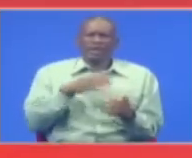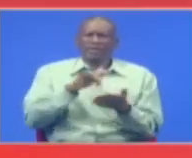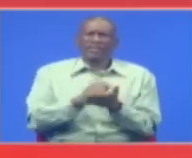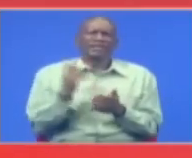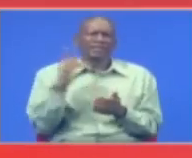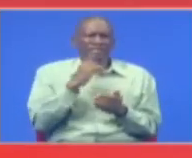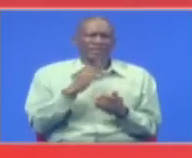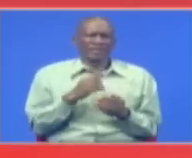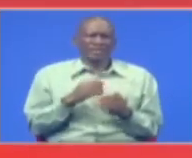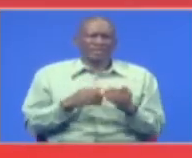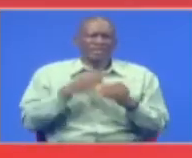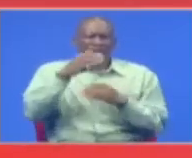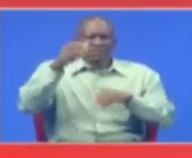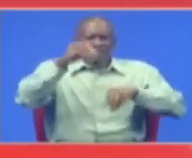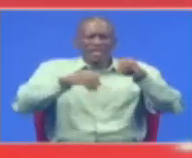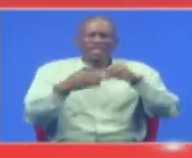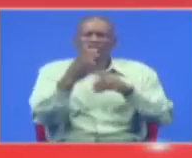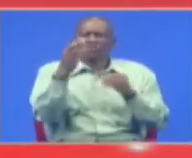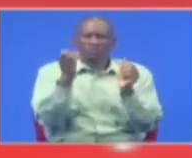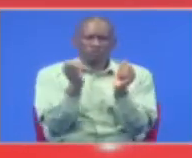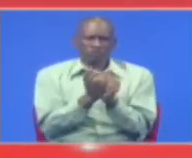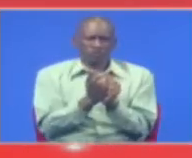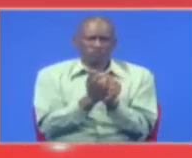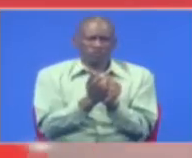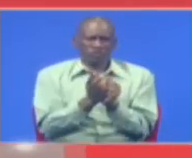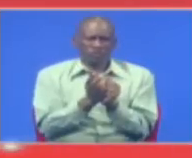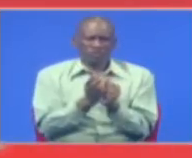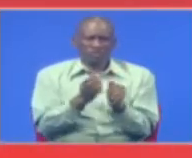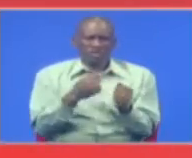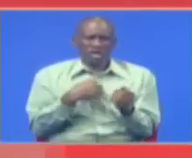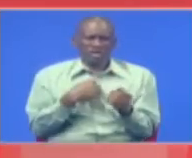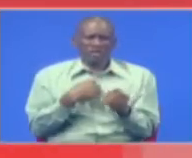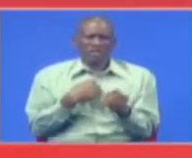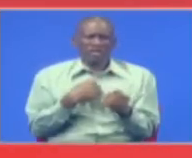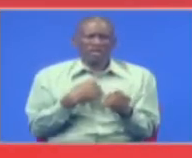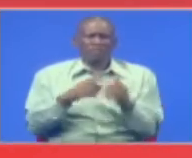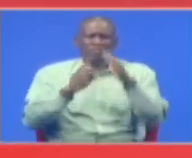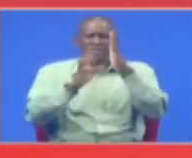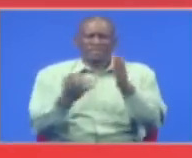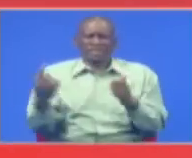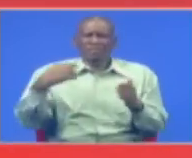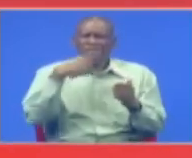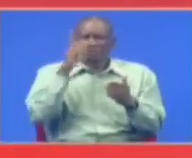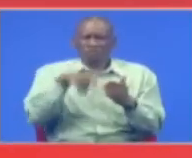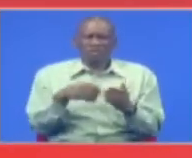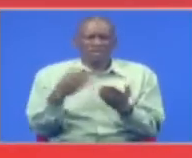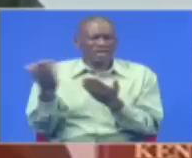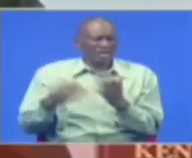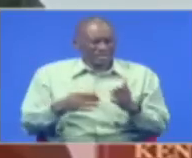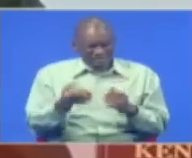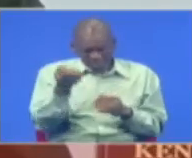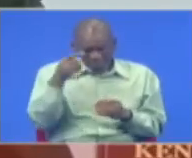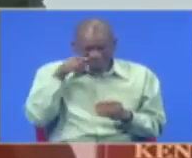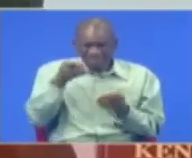Come in after elections 2012, a new cabinet secretary comes in and he says, let's get to the bottom of this.